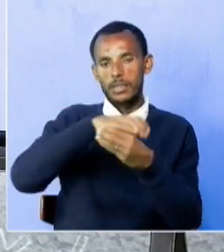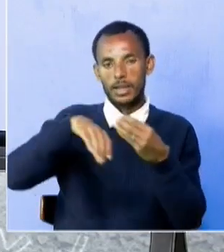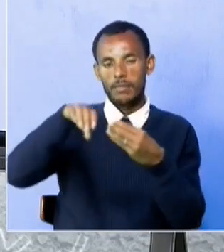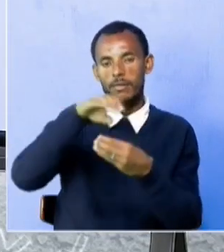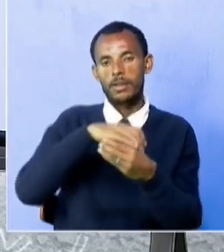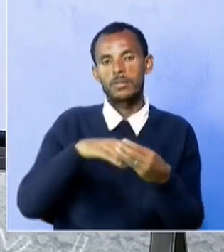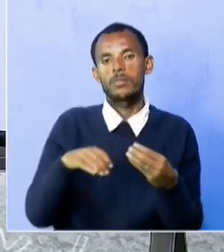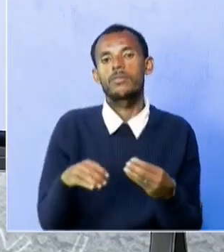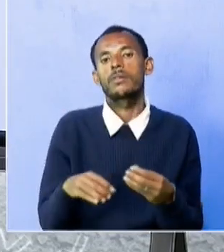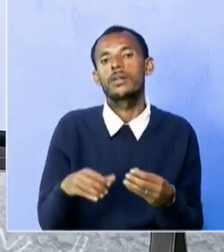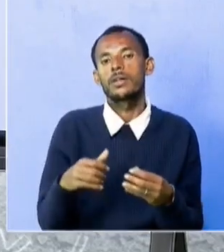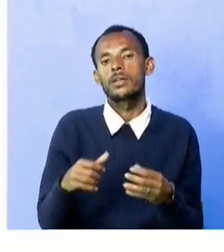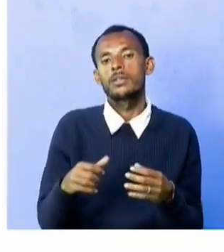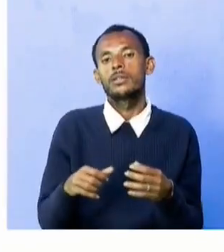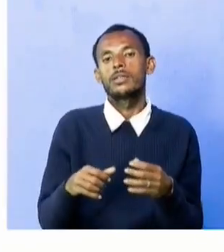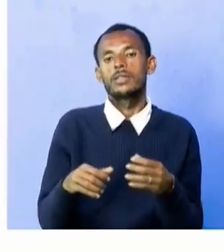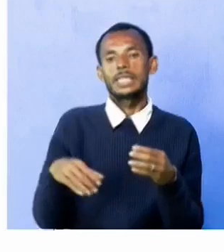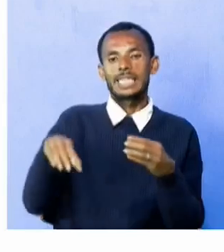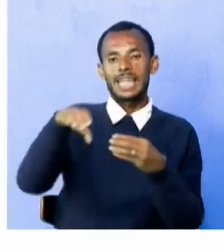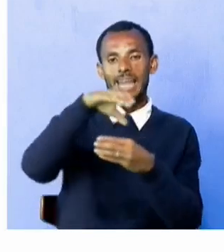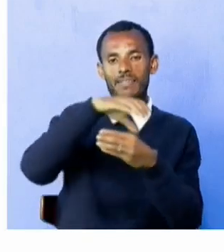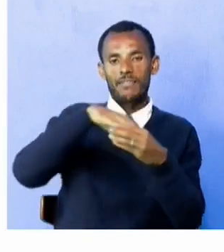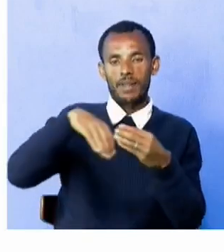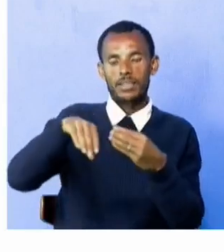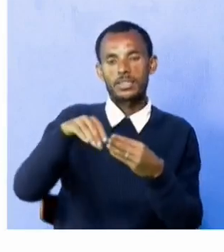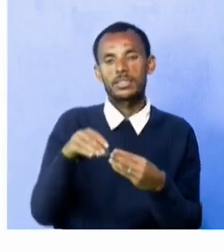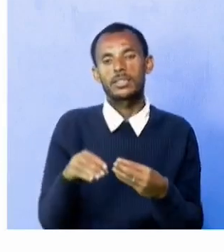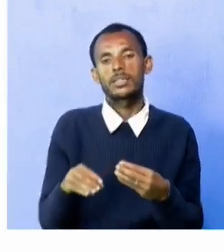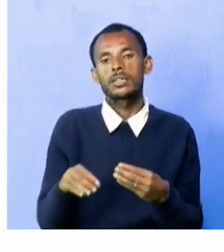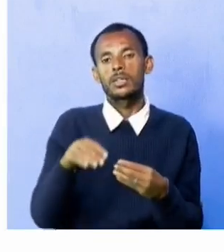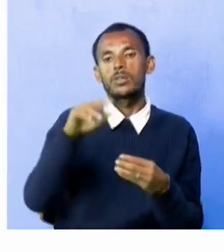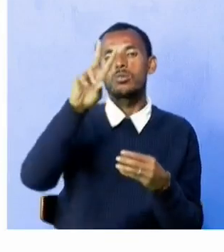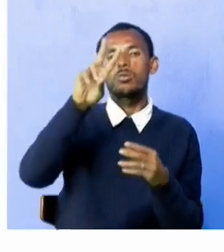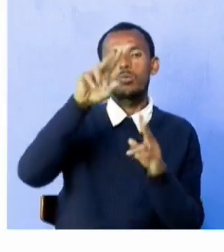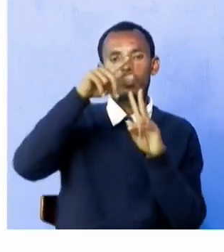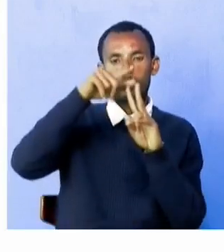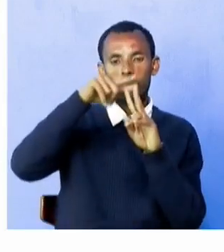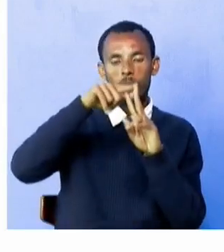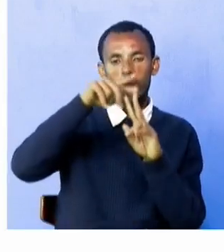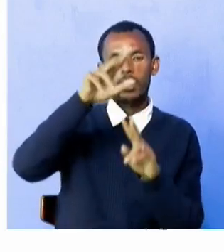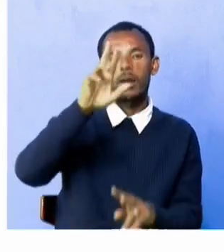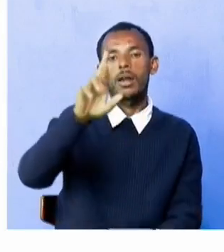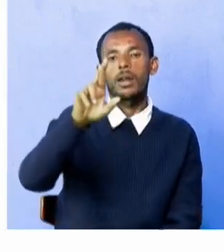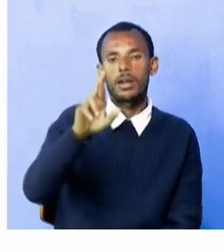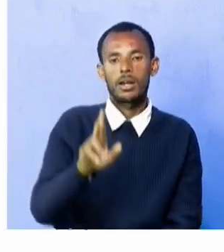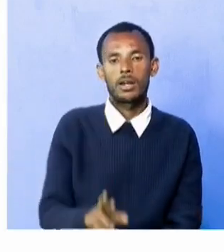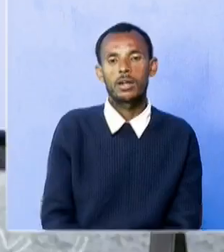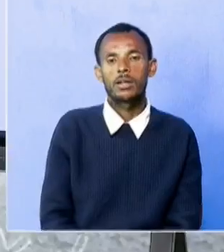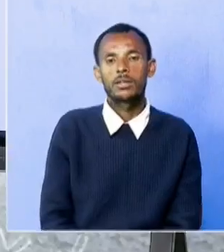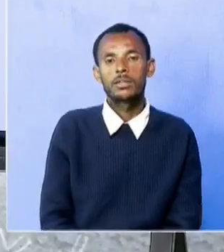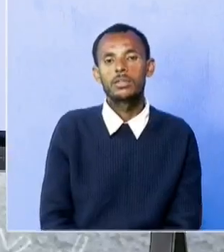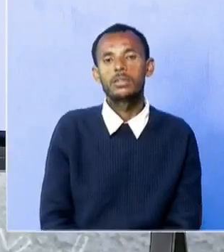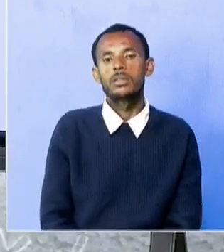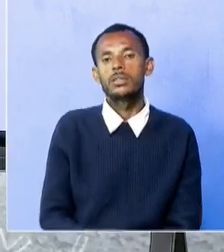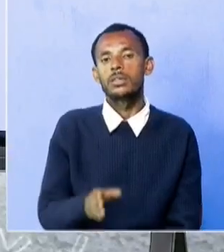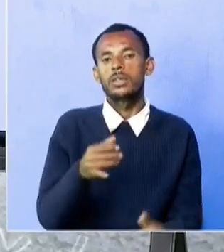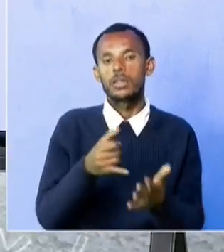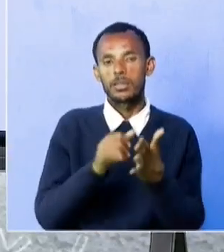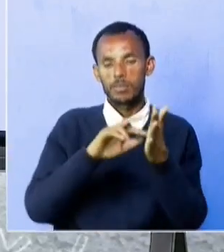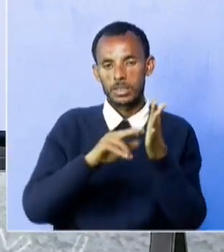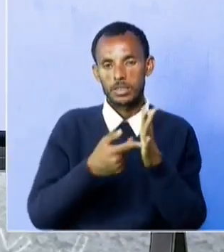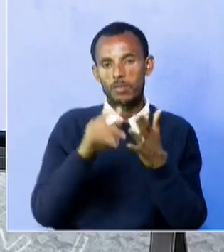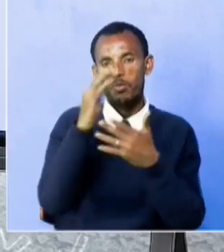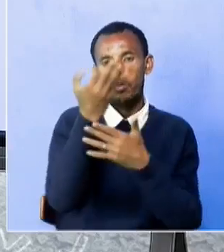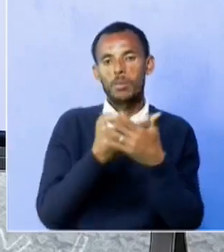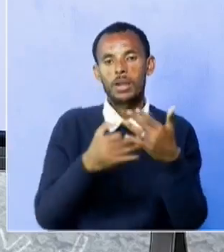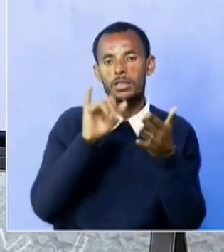circumference of a circle. So the circumference of a circle is 2 pi r. Okay, 2 pi r is the